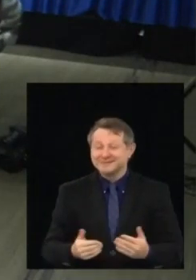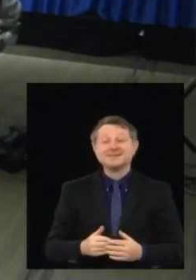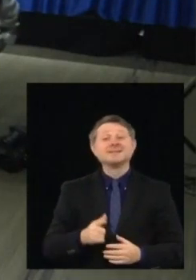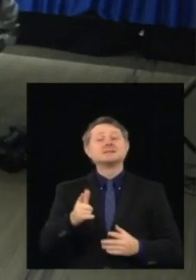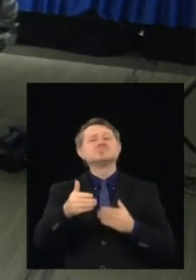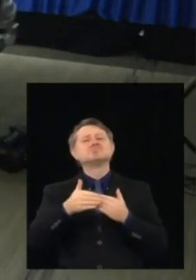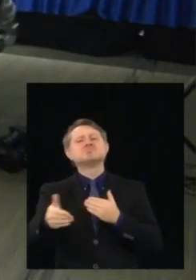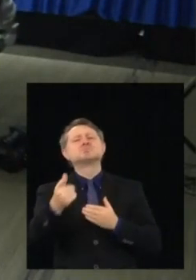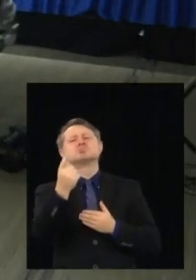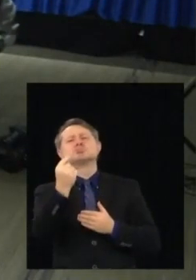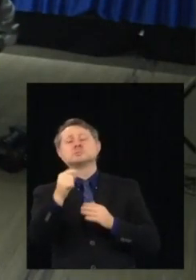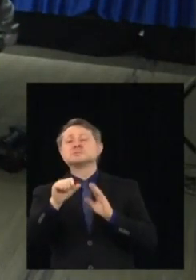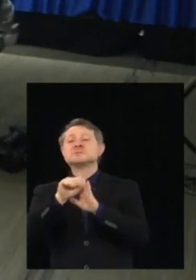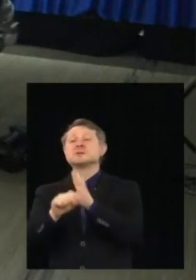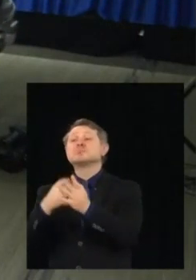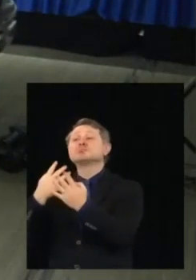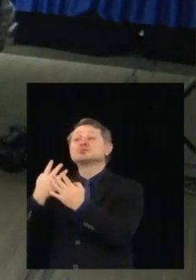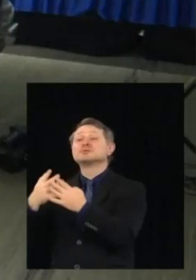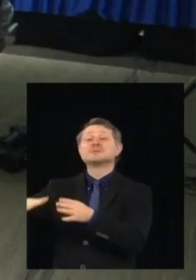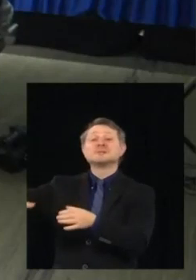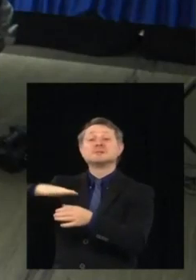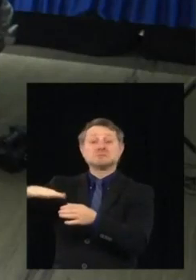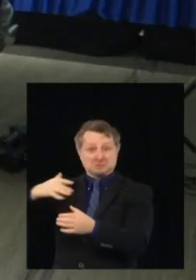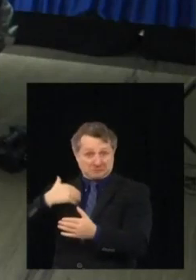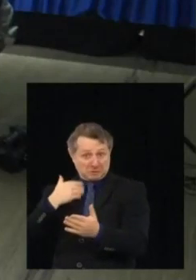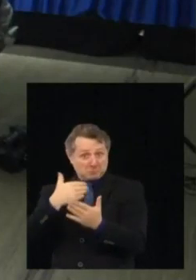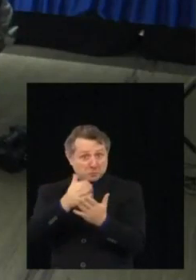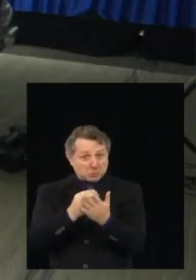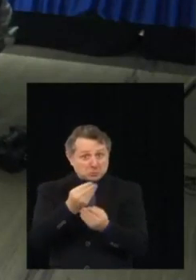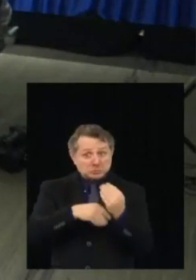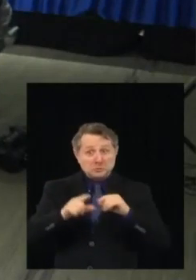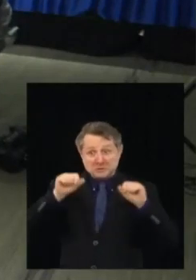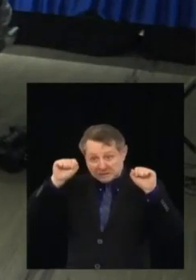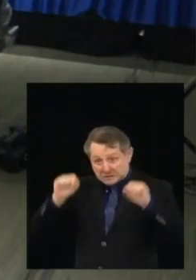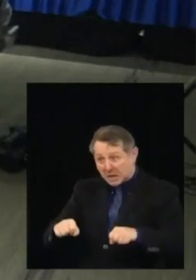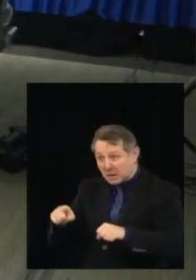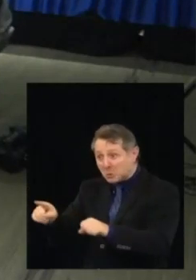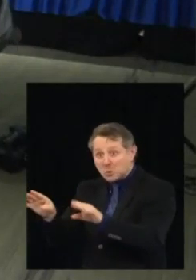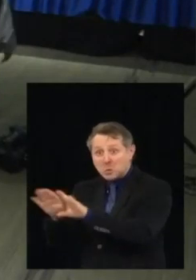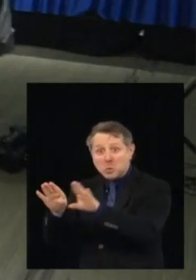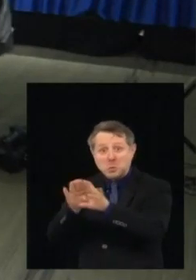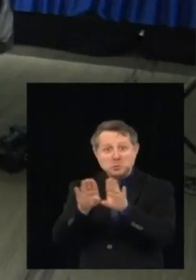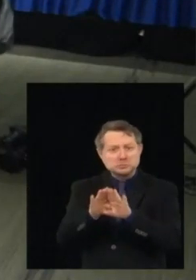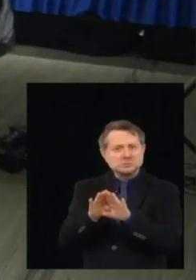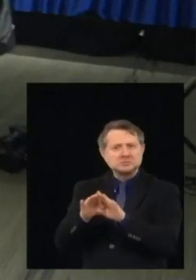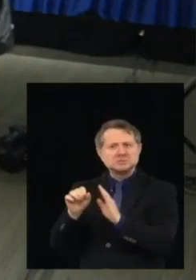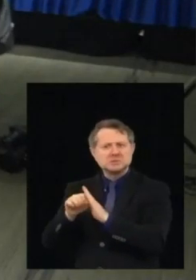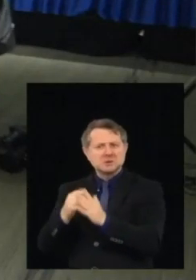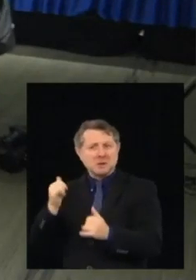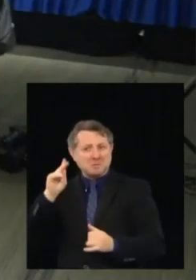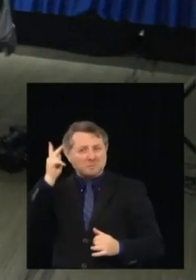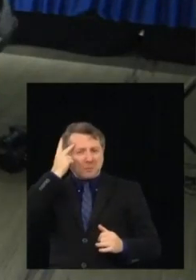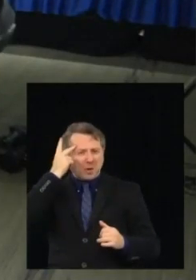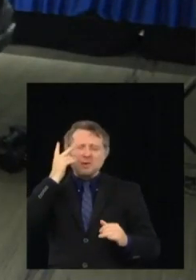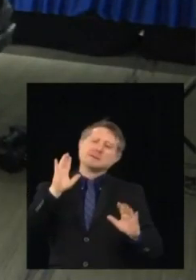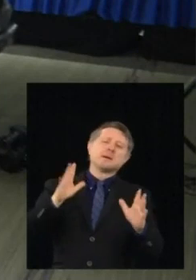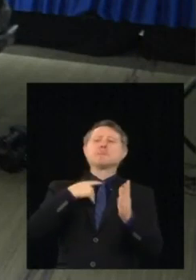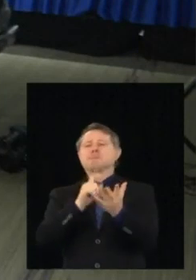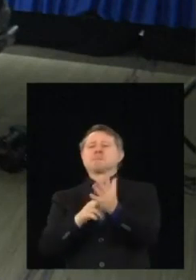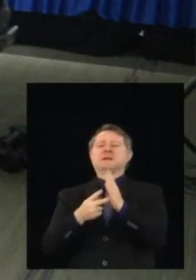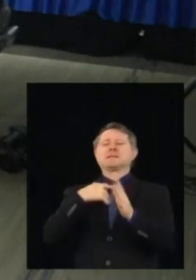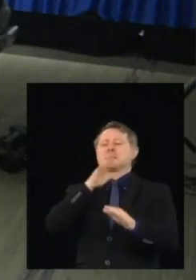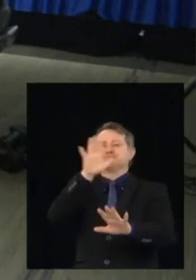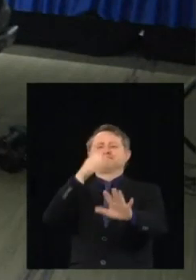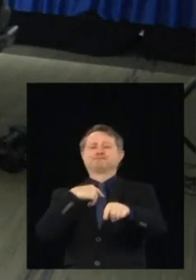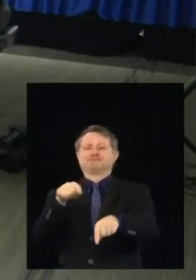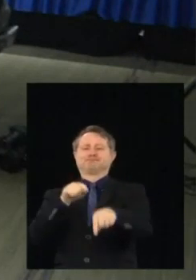budget gives you the authority to close as many as you see fit, and now that we have this political climate and the fiscal climate,